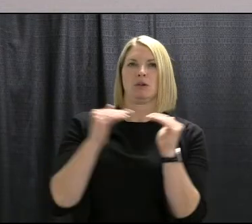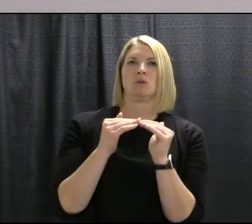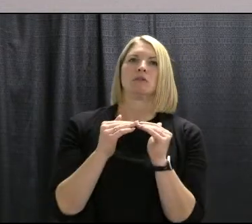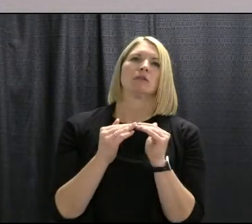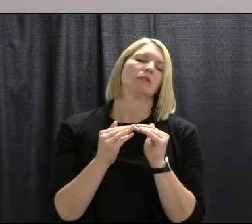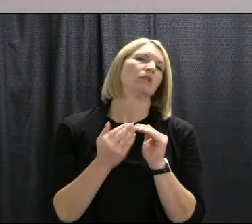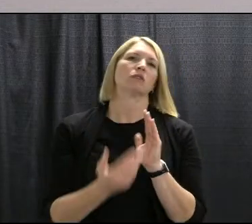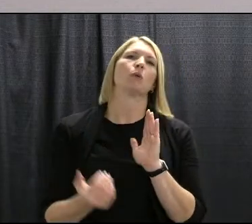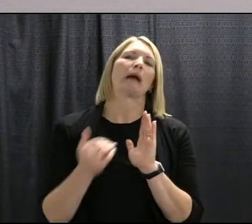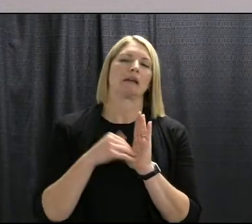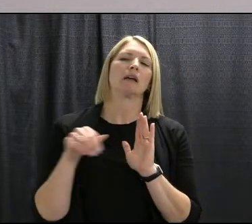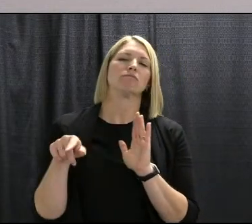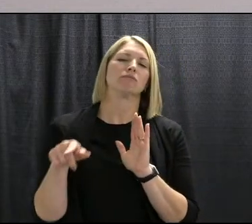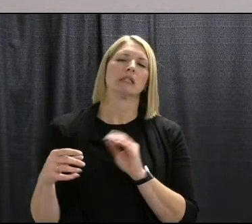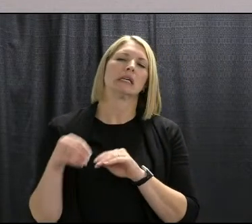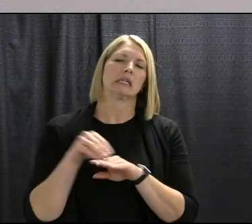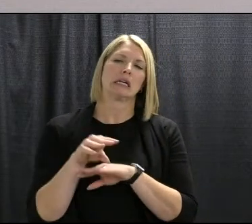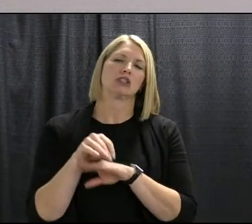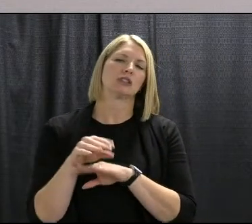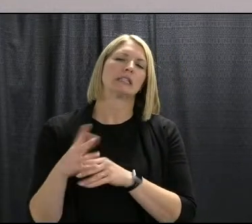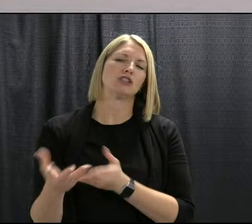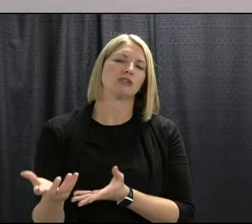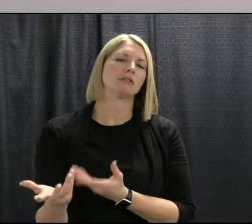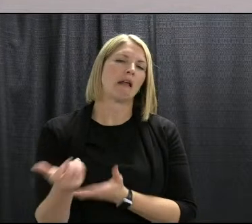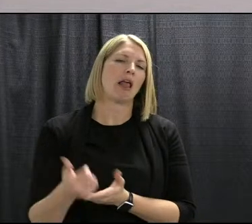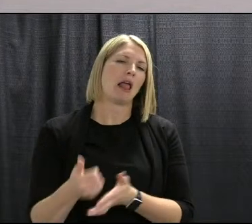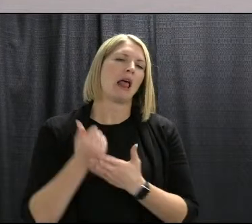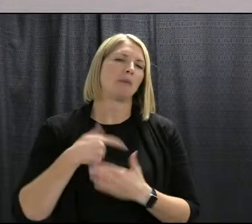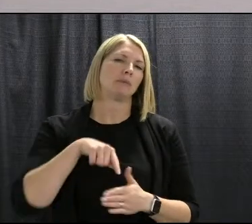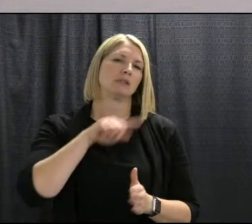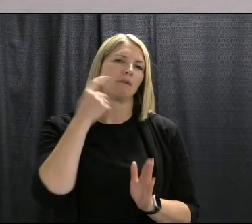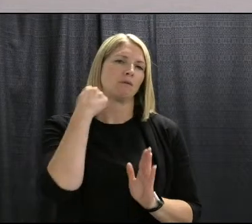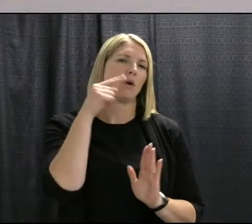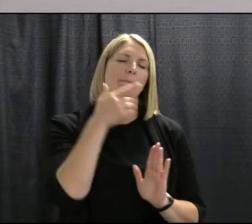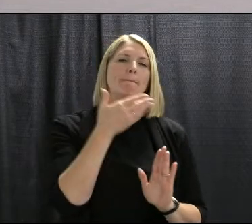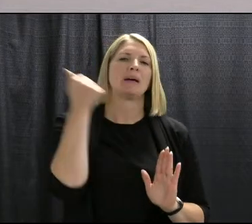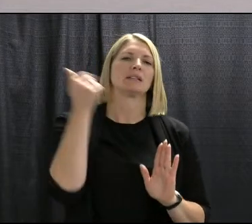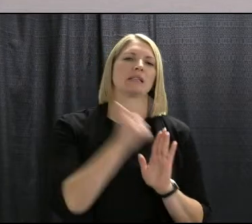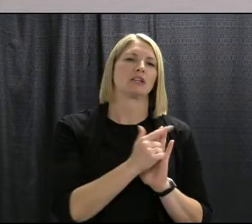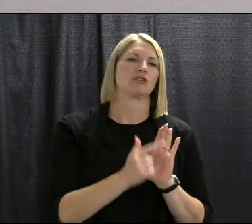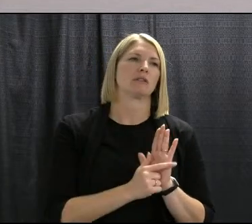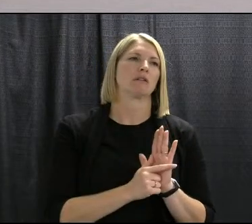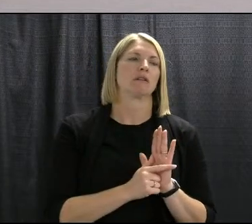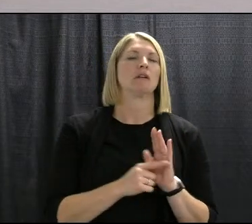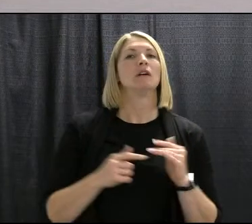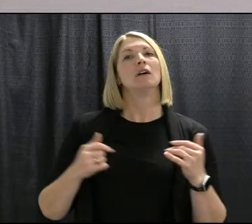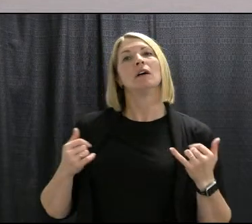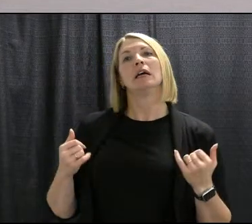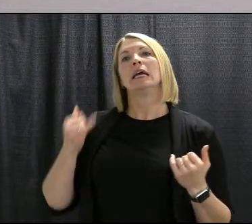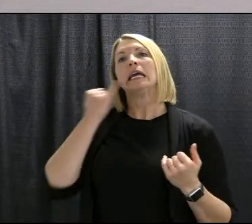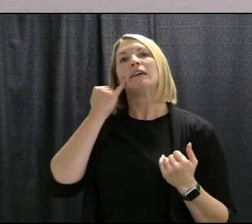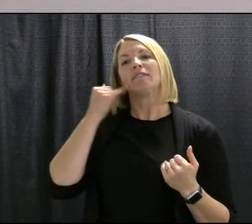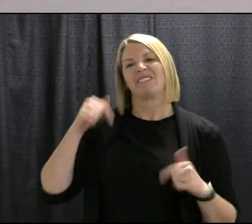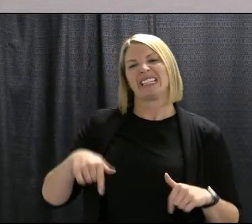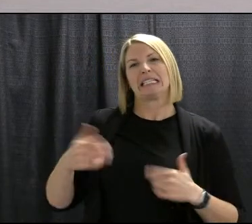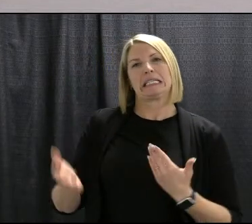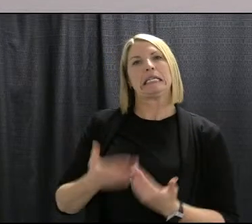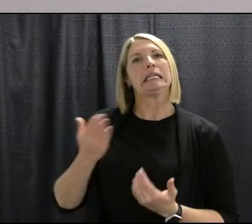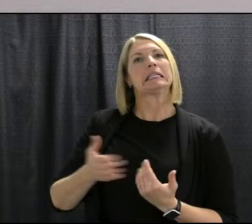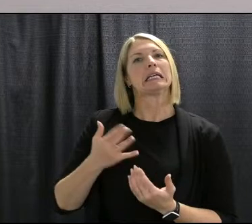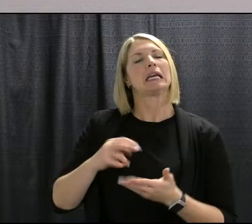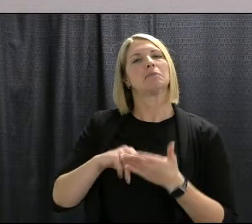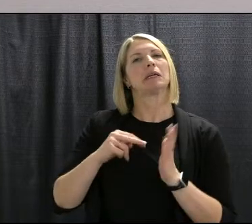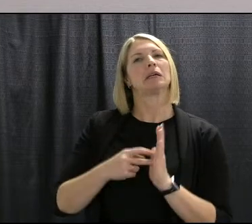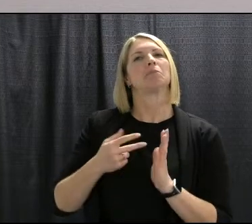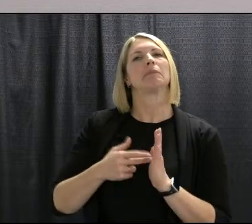the consultations going forward to put the best legislation forward for the people of the province. I'm going to say if this was easy, it would have been done decades